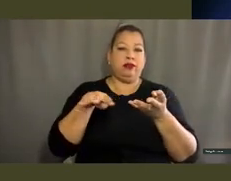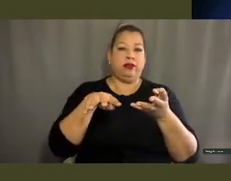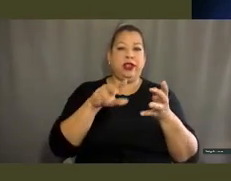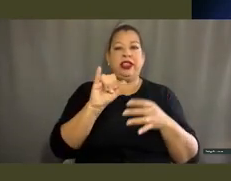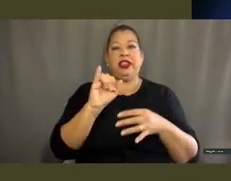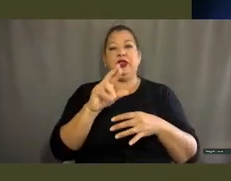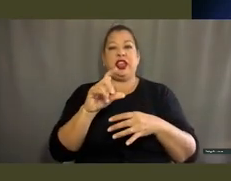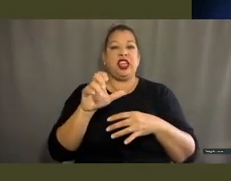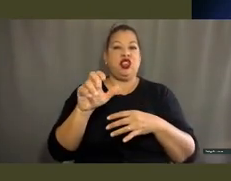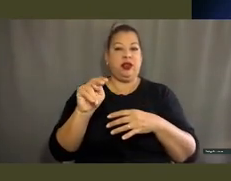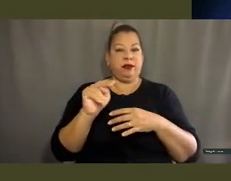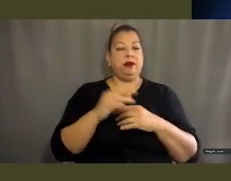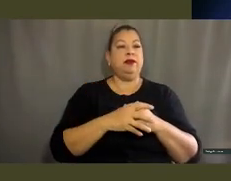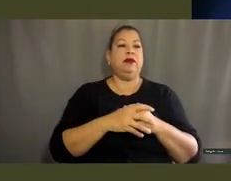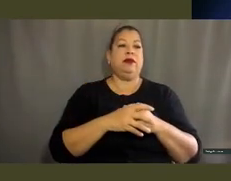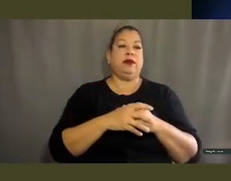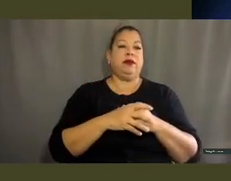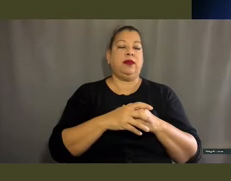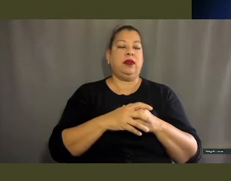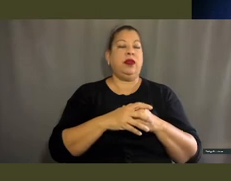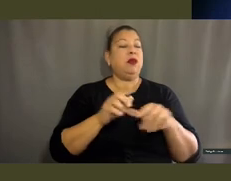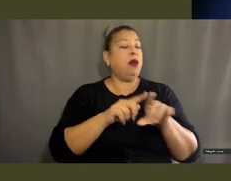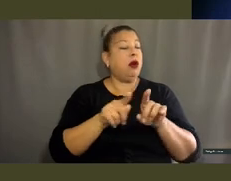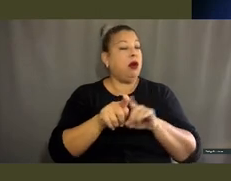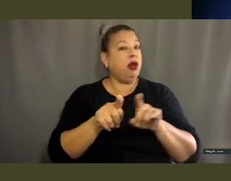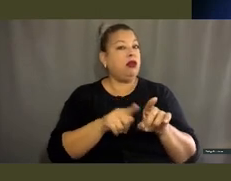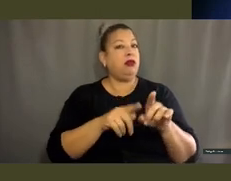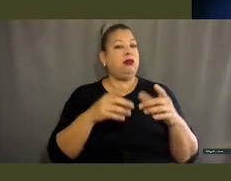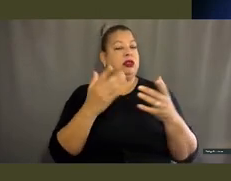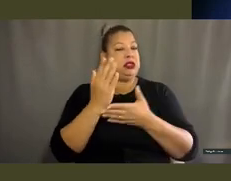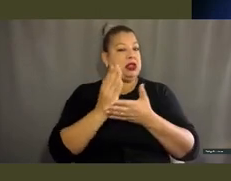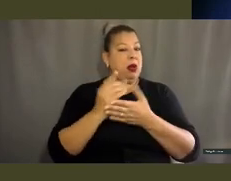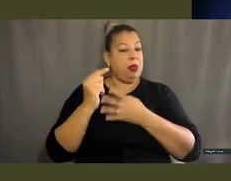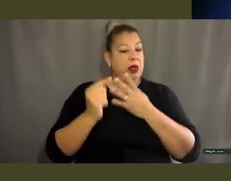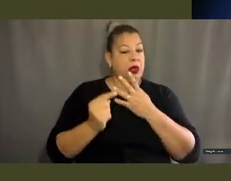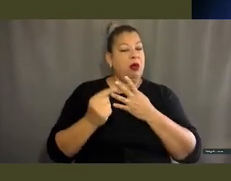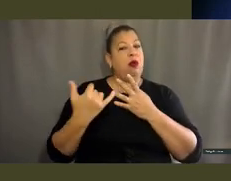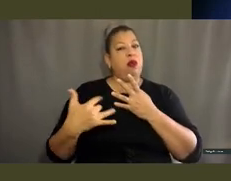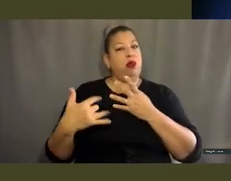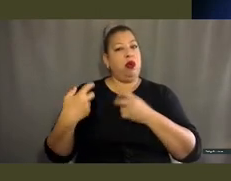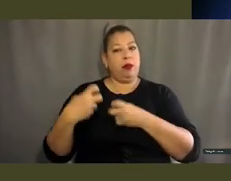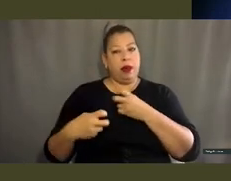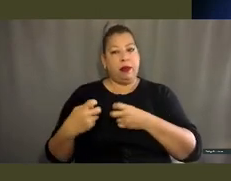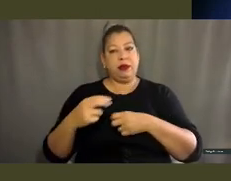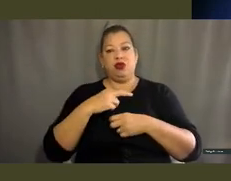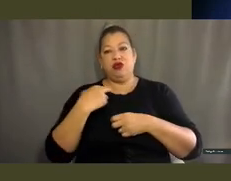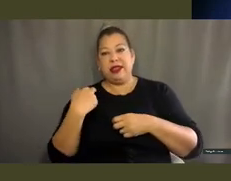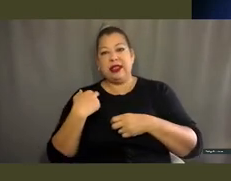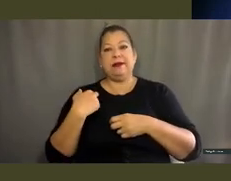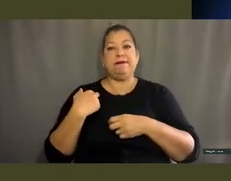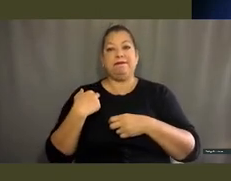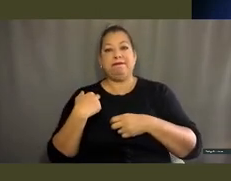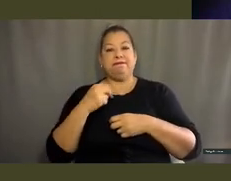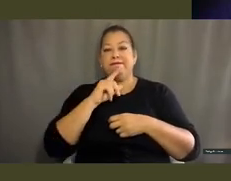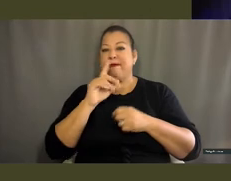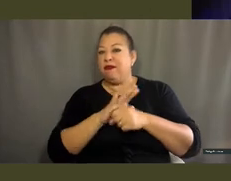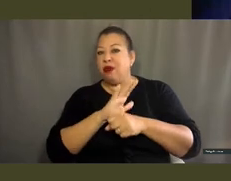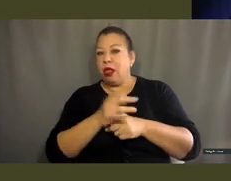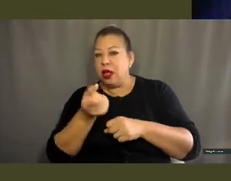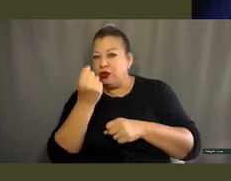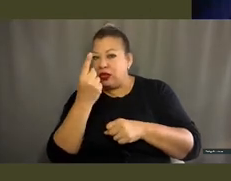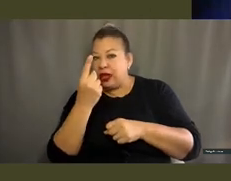that, we have things that we problems and risks that we still don't fully understand completely,